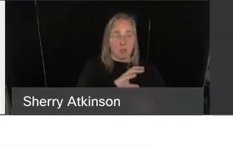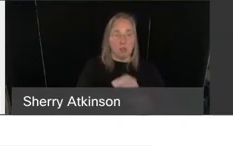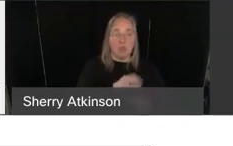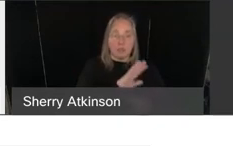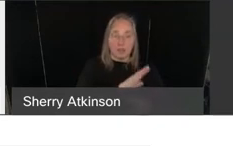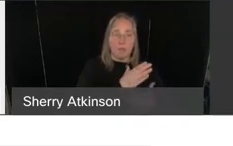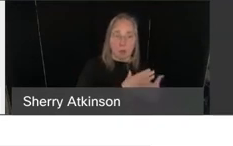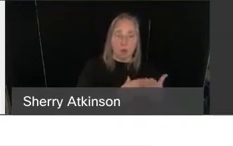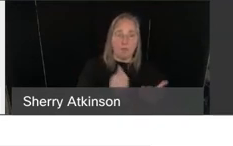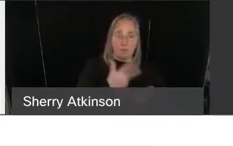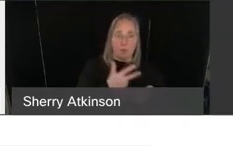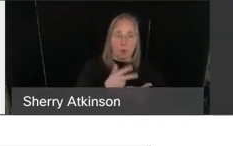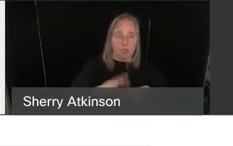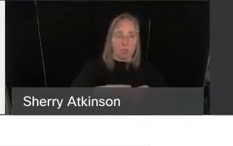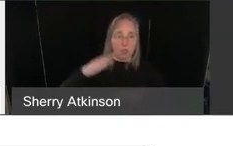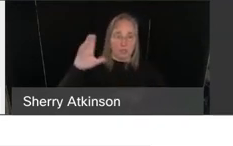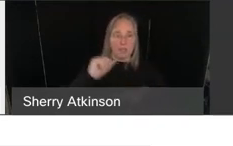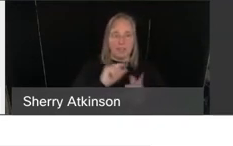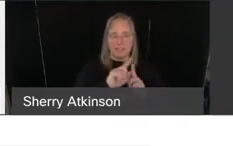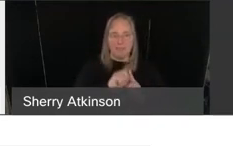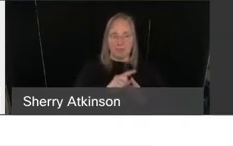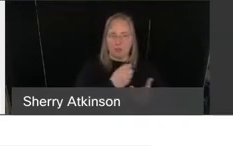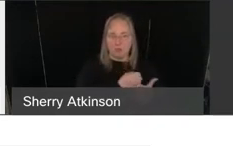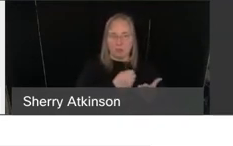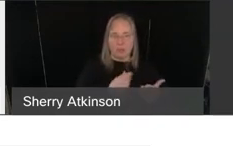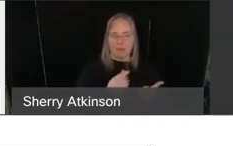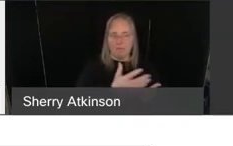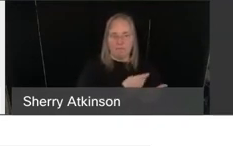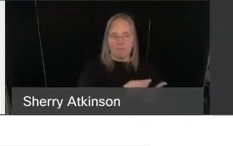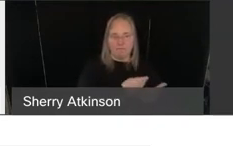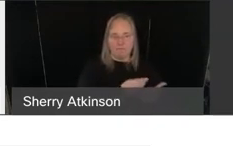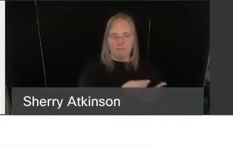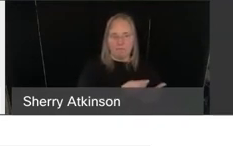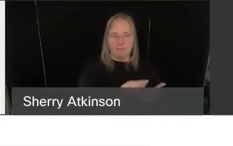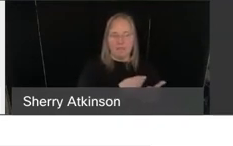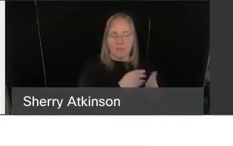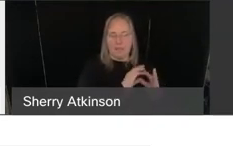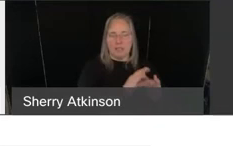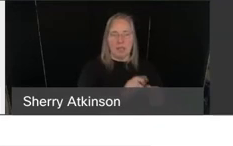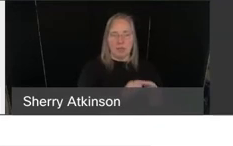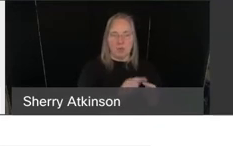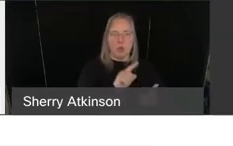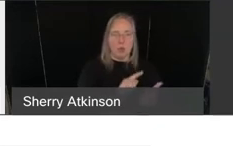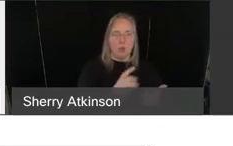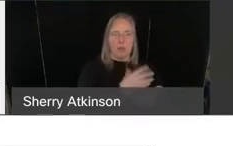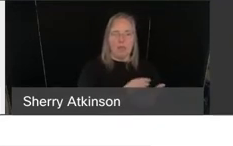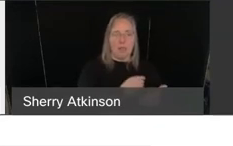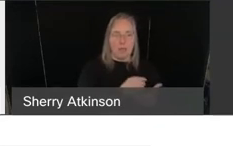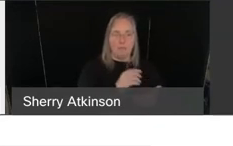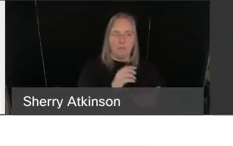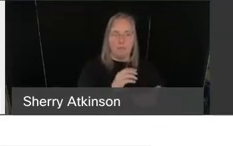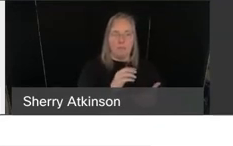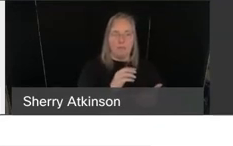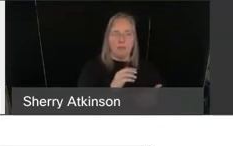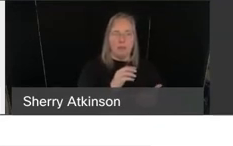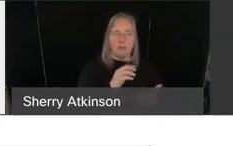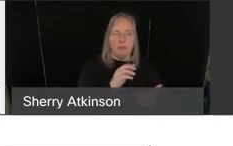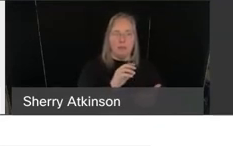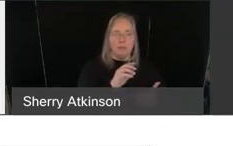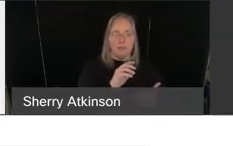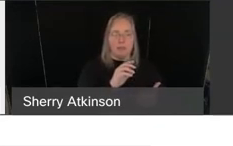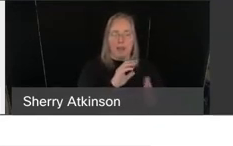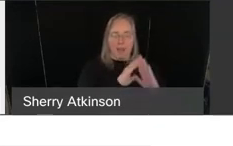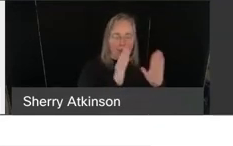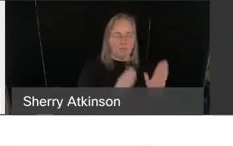and it includes various sources of funds tied to the low-income housing tax credit program, which is a federal